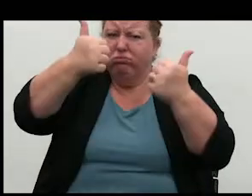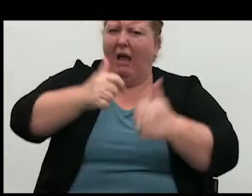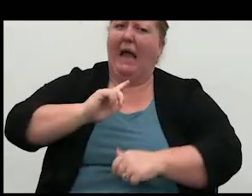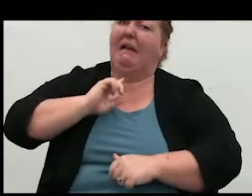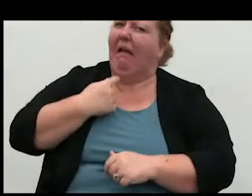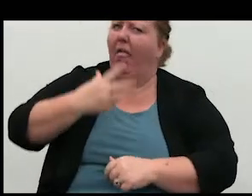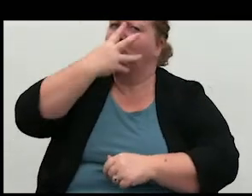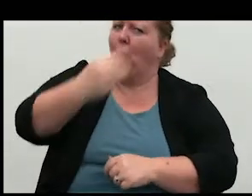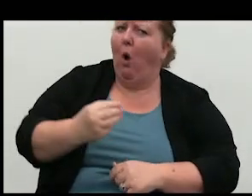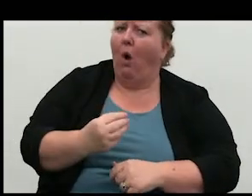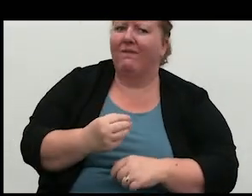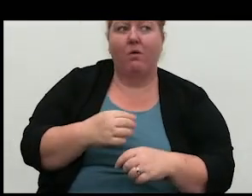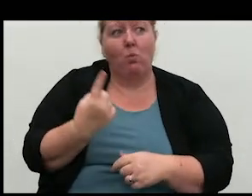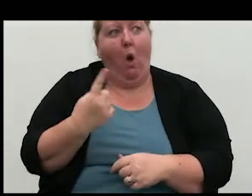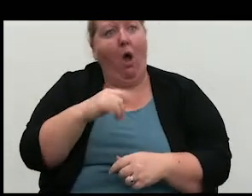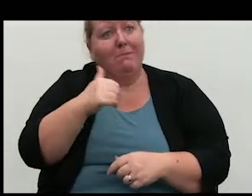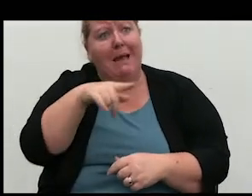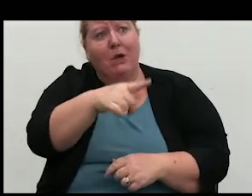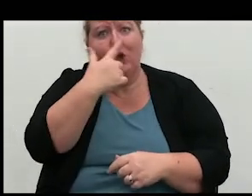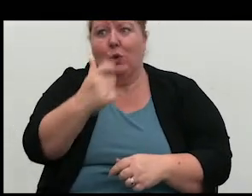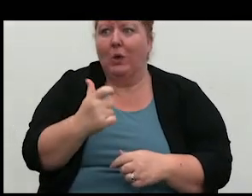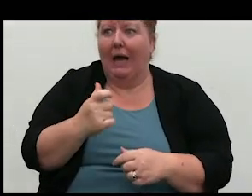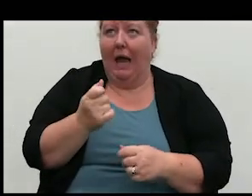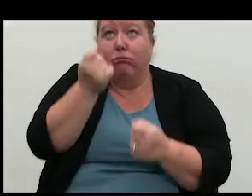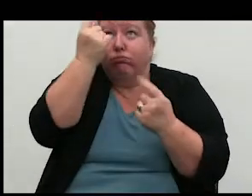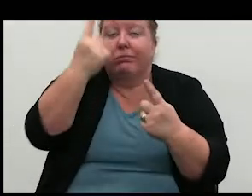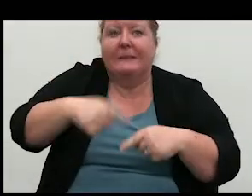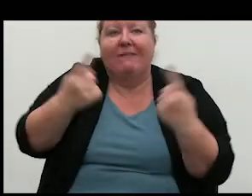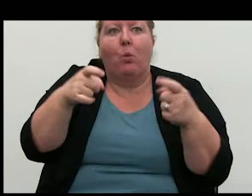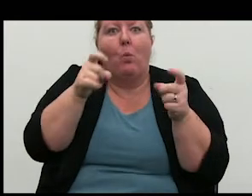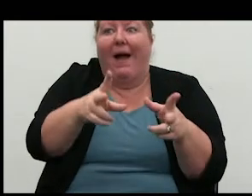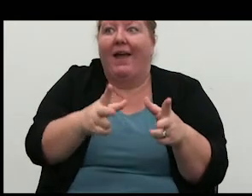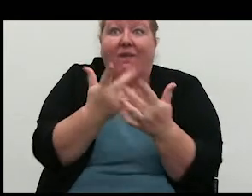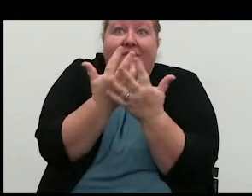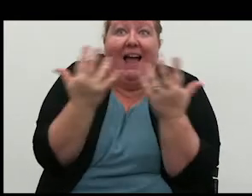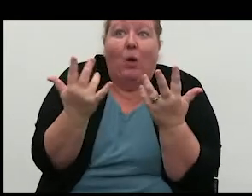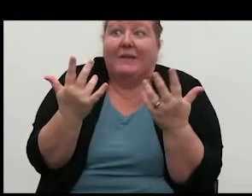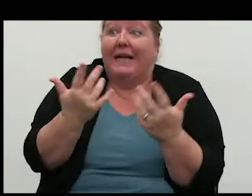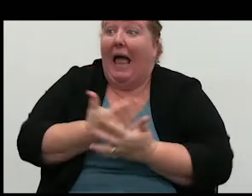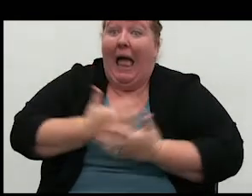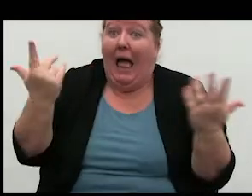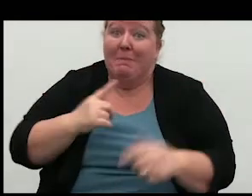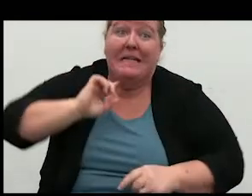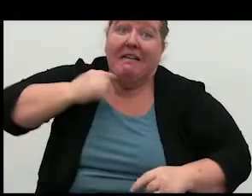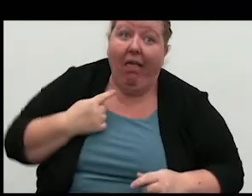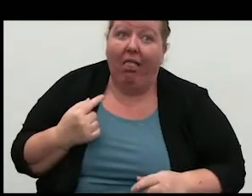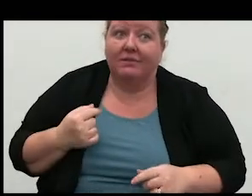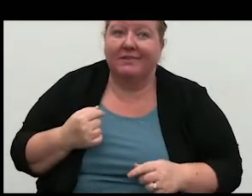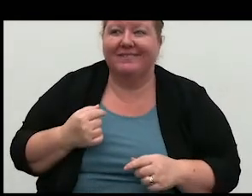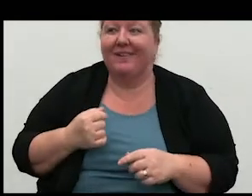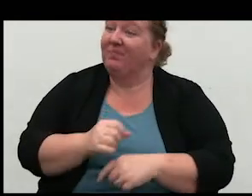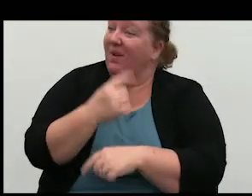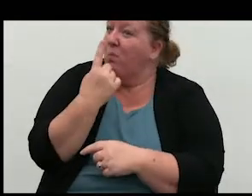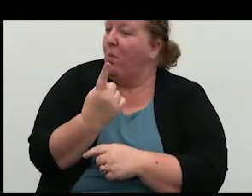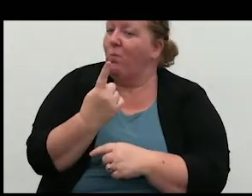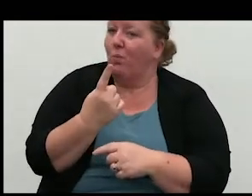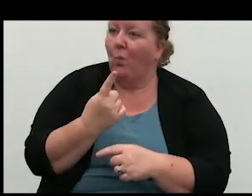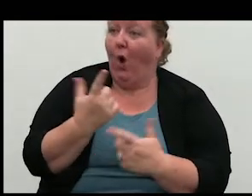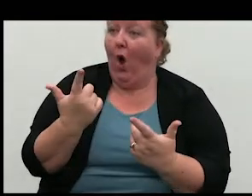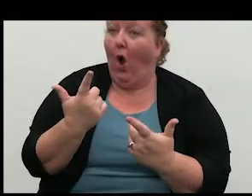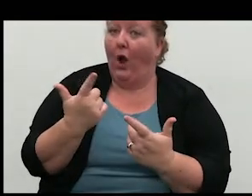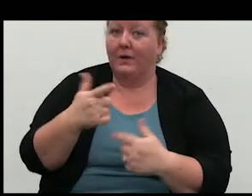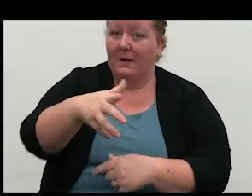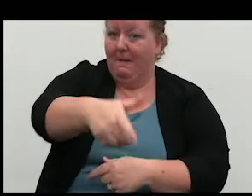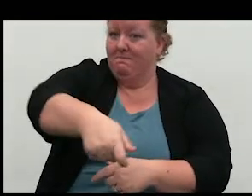killing wolves, one of you could come up with a better way of counting how many you've killed. And one of them picked